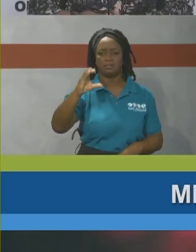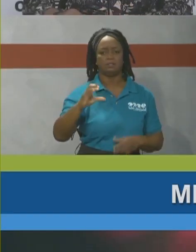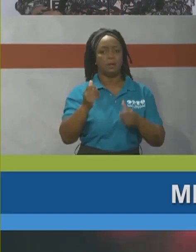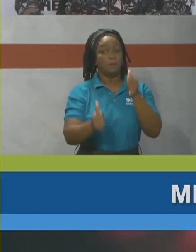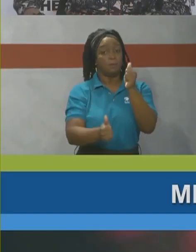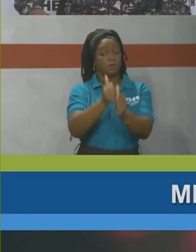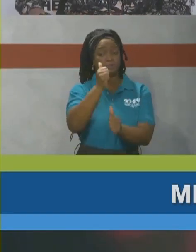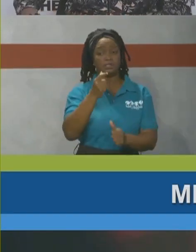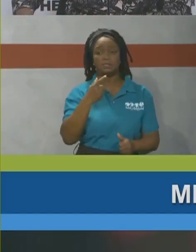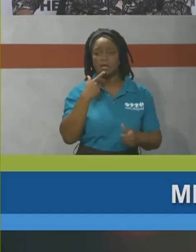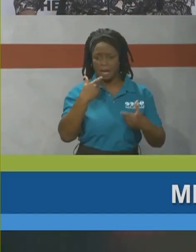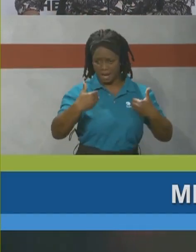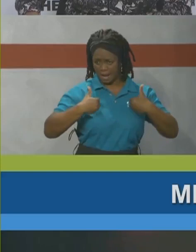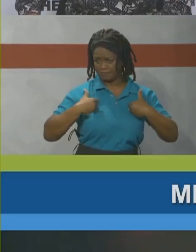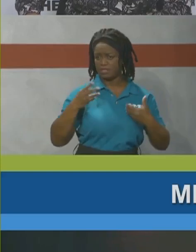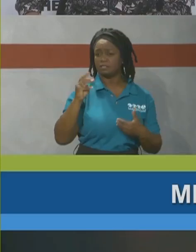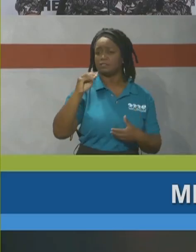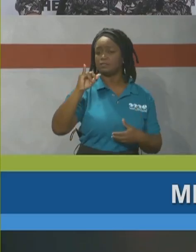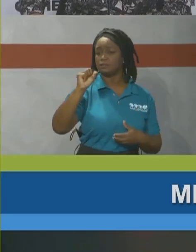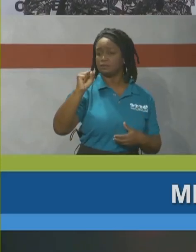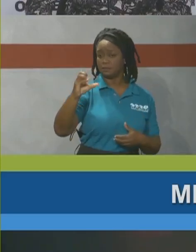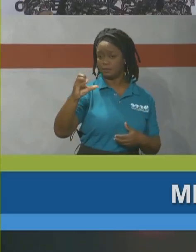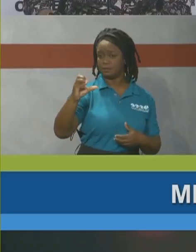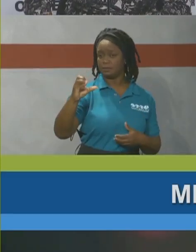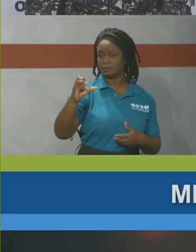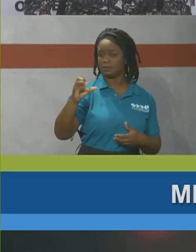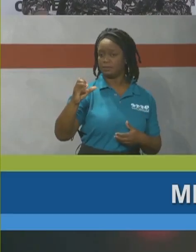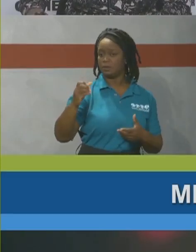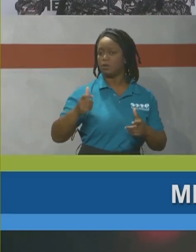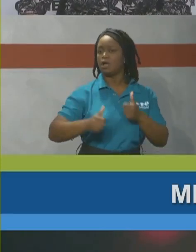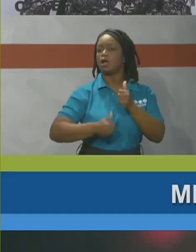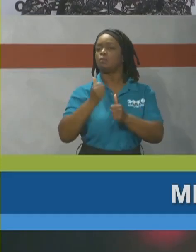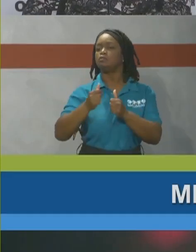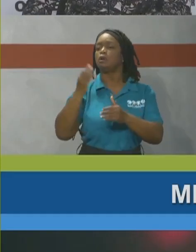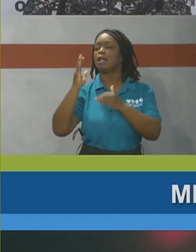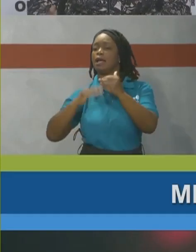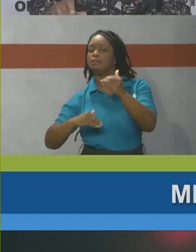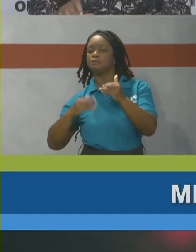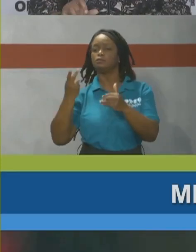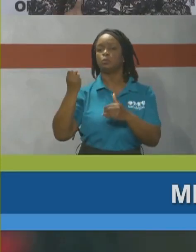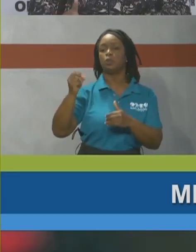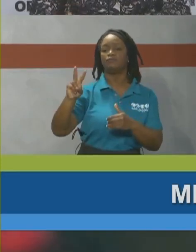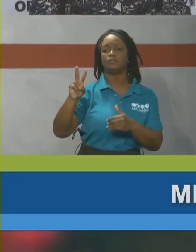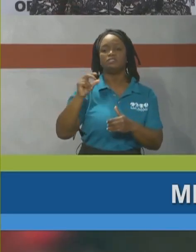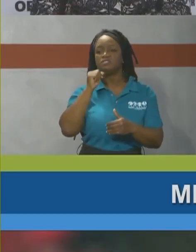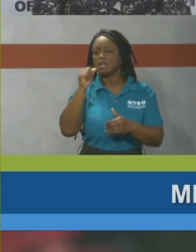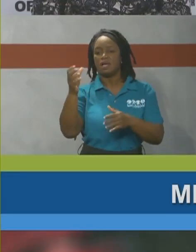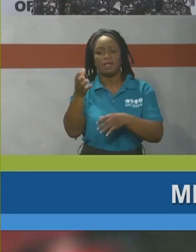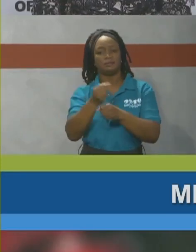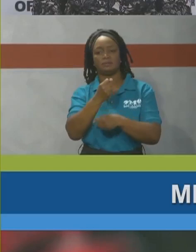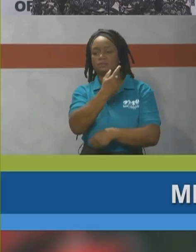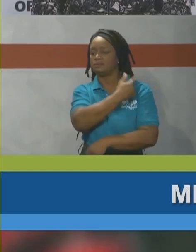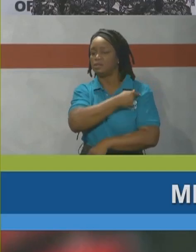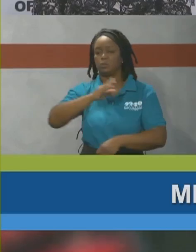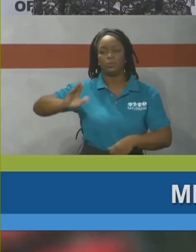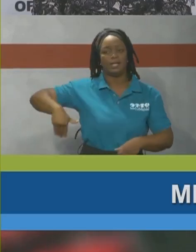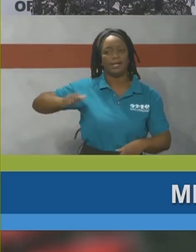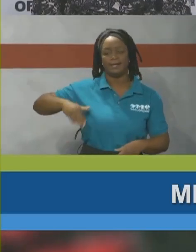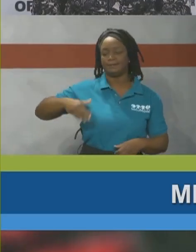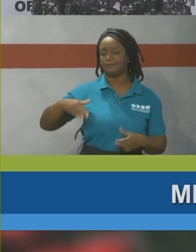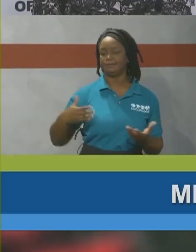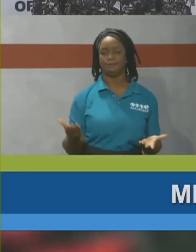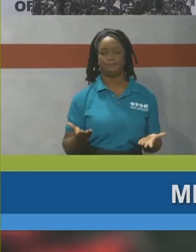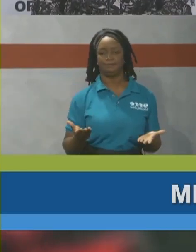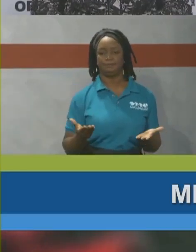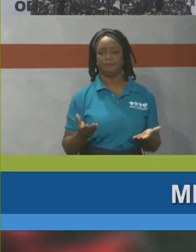12, where they haven't had a vaccination yet, and also the unvaccinated case. We've had one so far since August who has